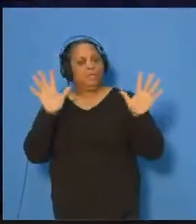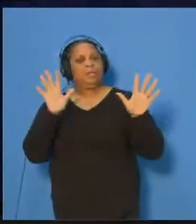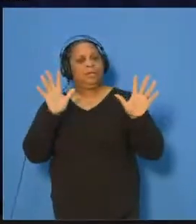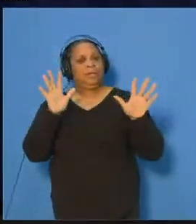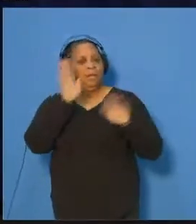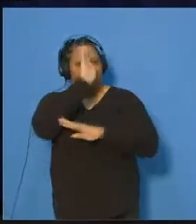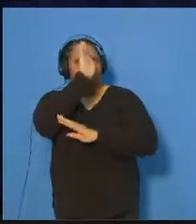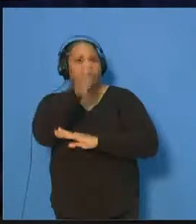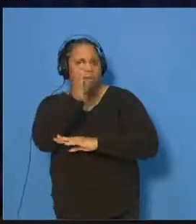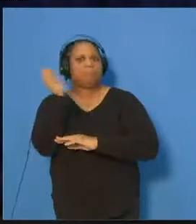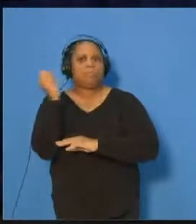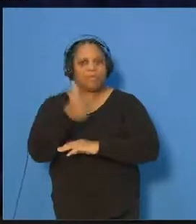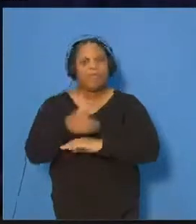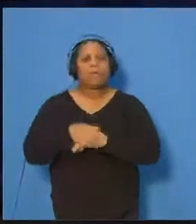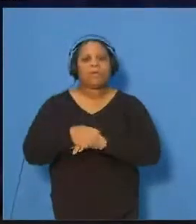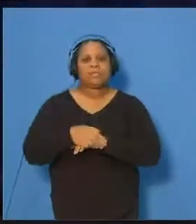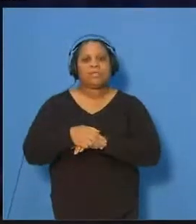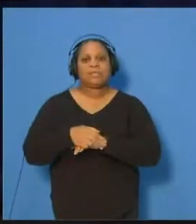with everyone.